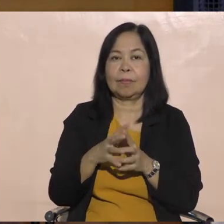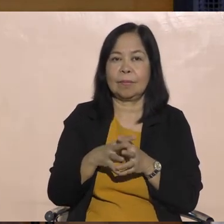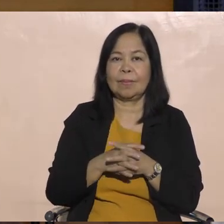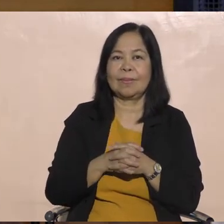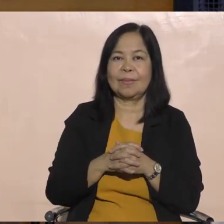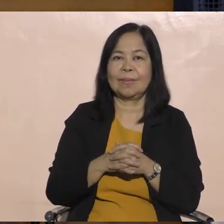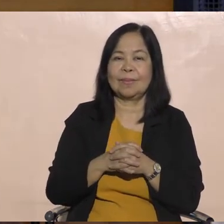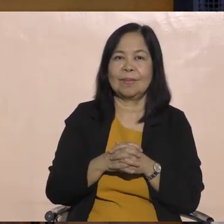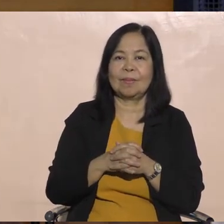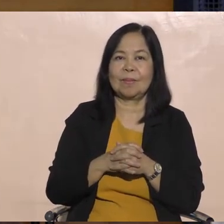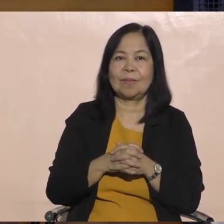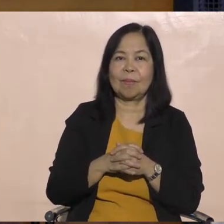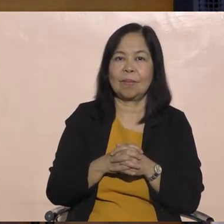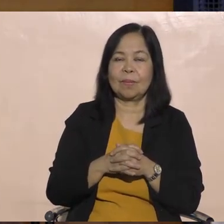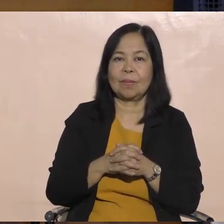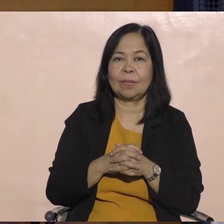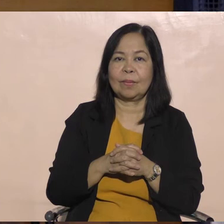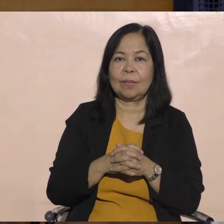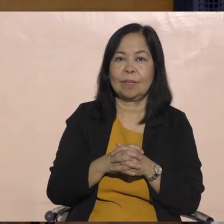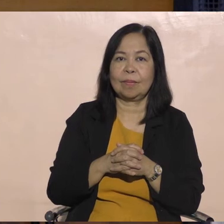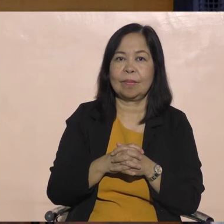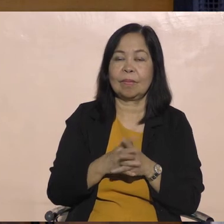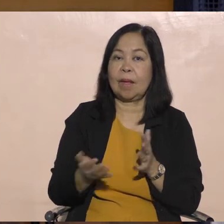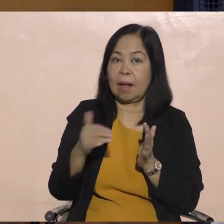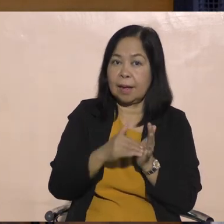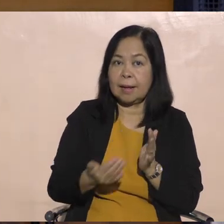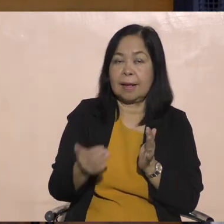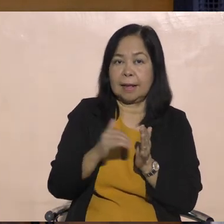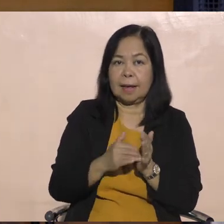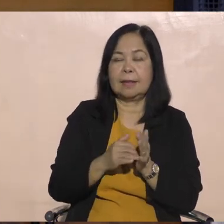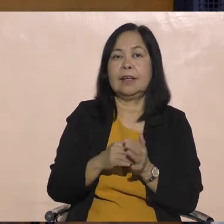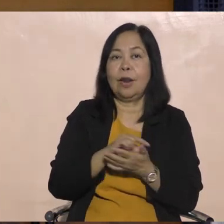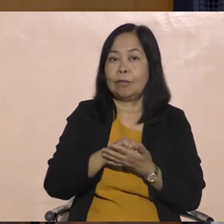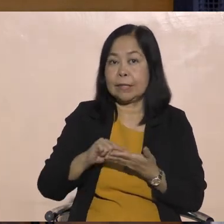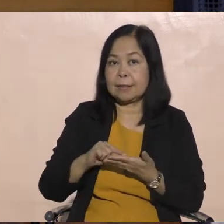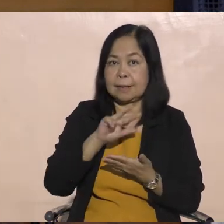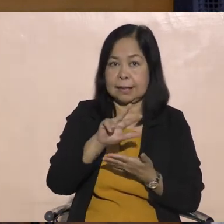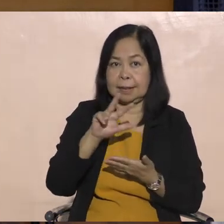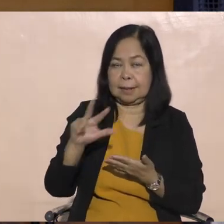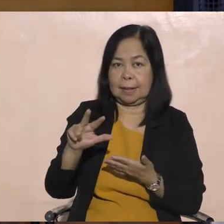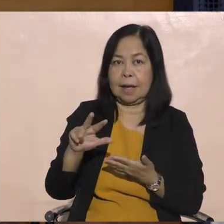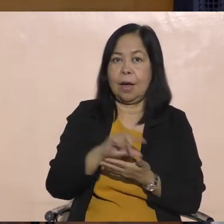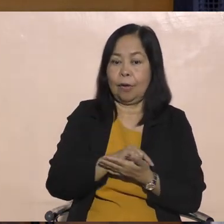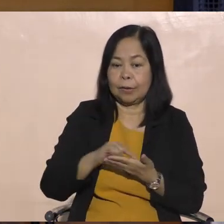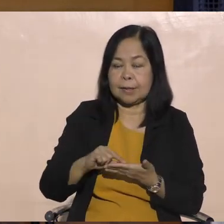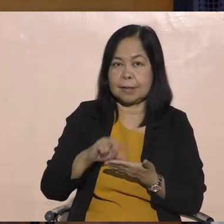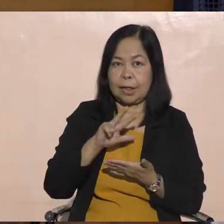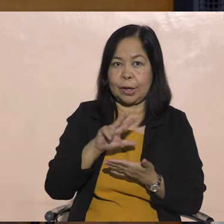enembrimisato, sura kay basahon mga kaigsoonan, nga gibalik-balik diya sa verse 33 and also